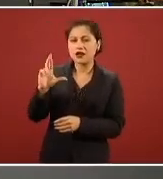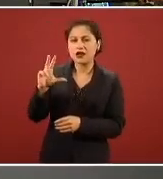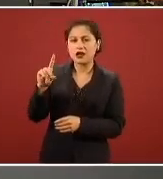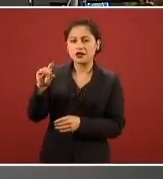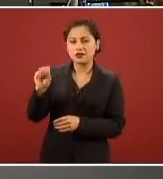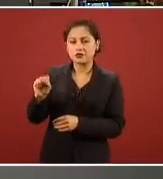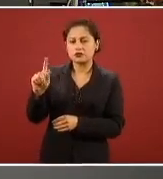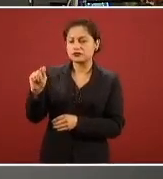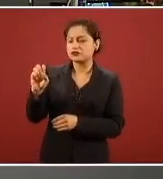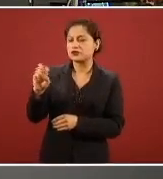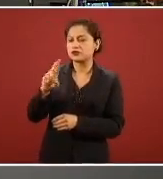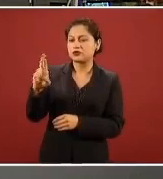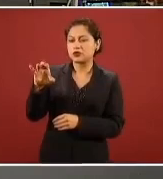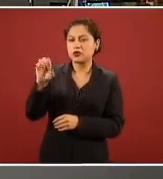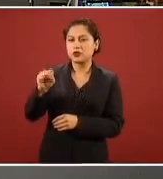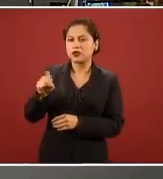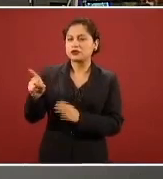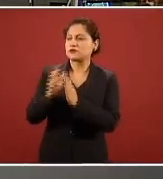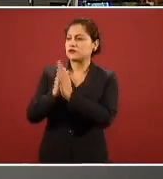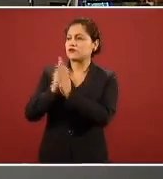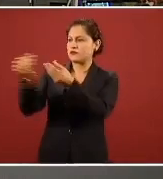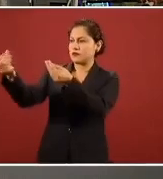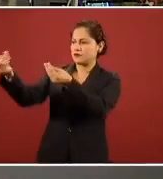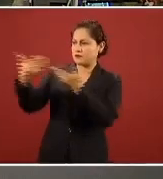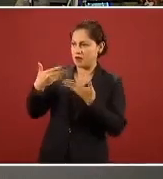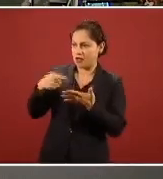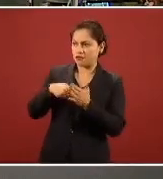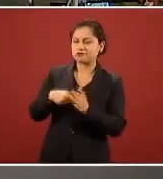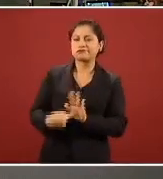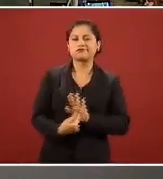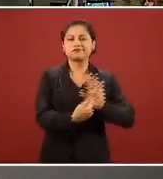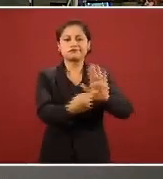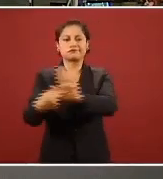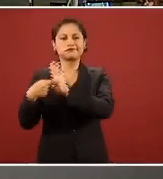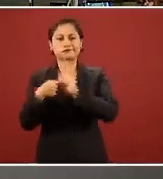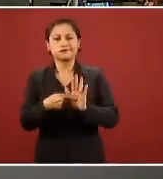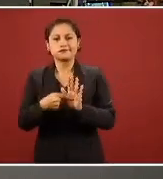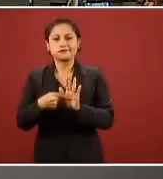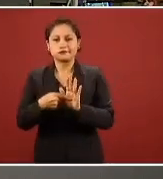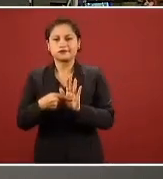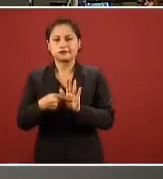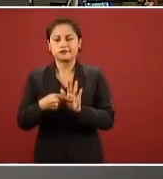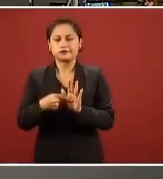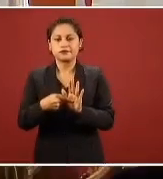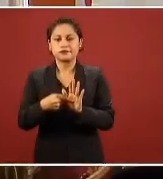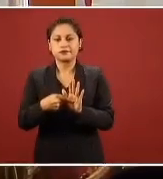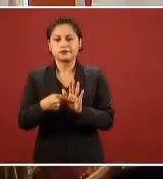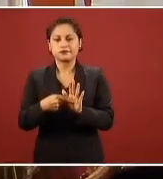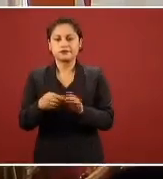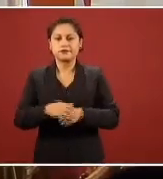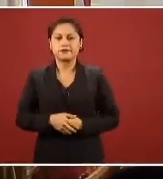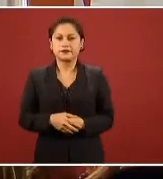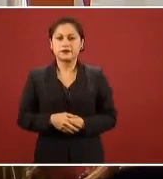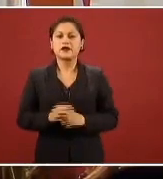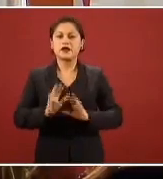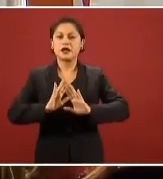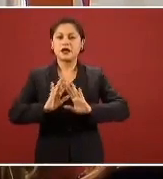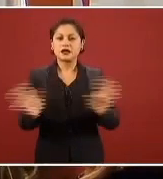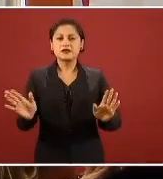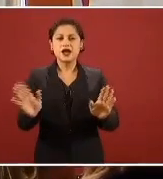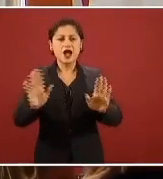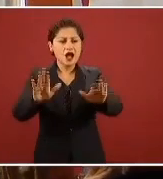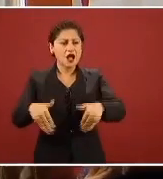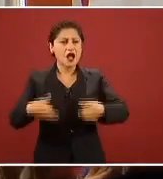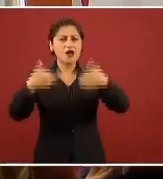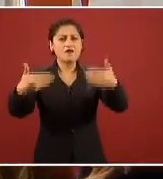if Carlos Torres nos los manda. Will send it to us. Ya todos los servidores públicos están despiertos. All